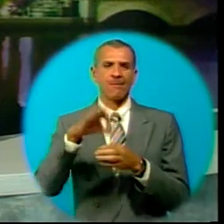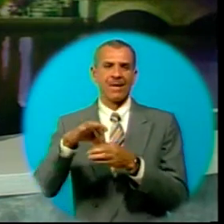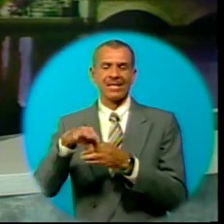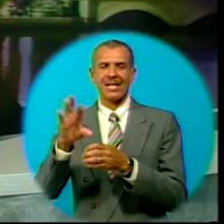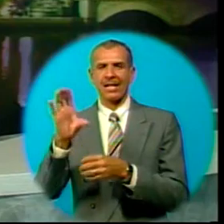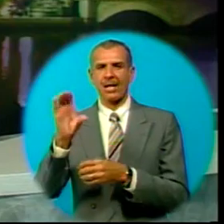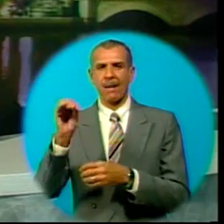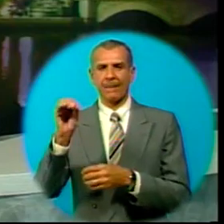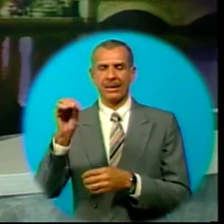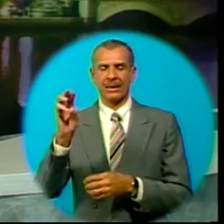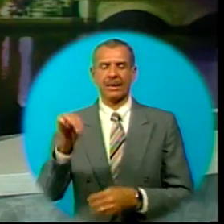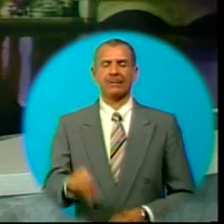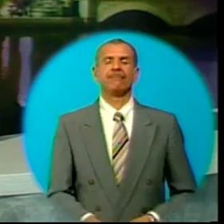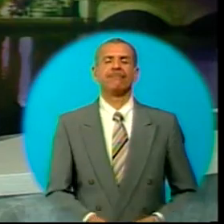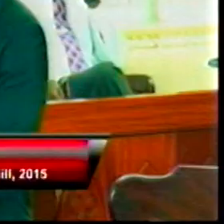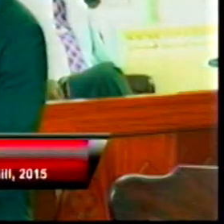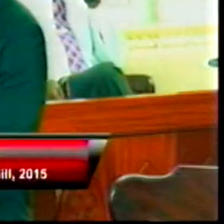company.